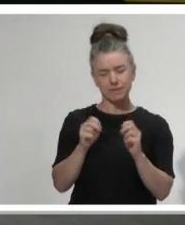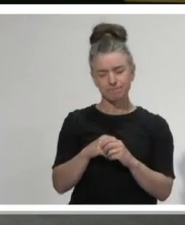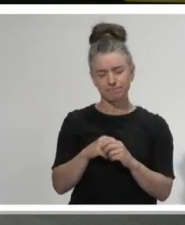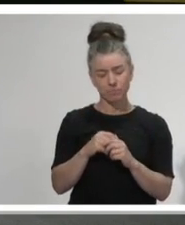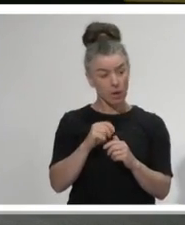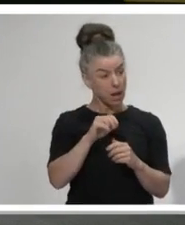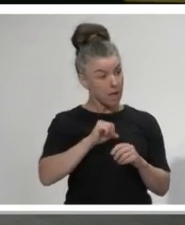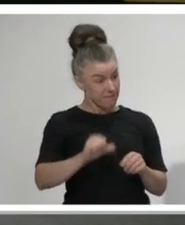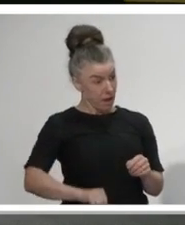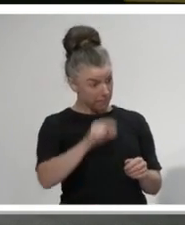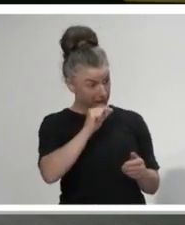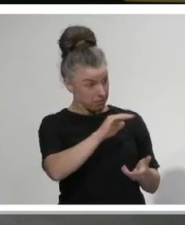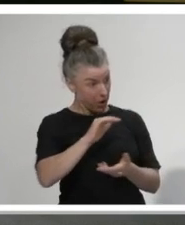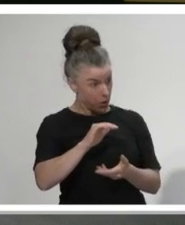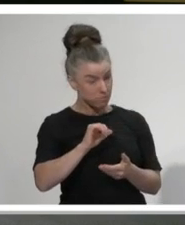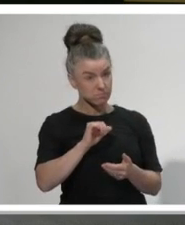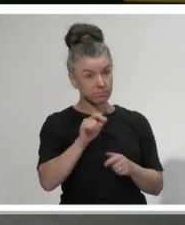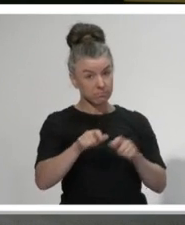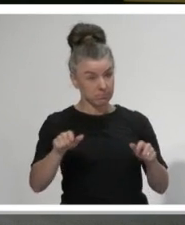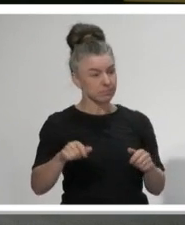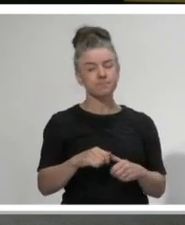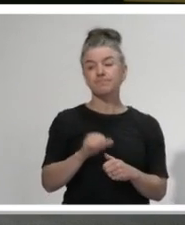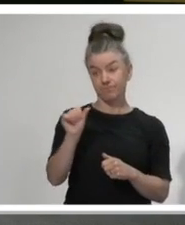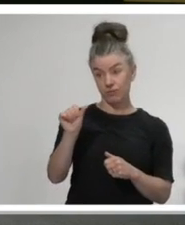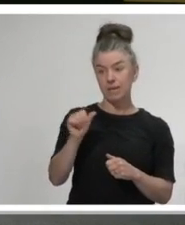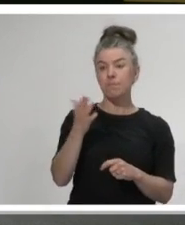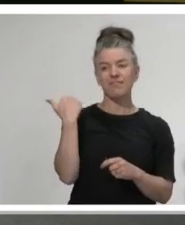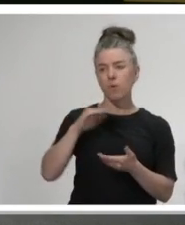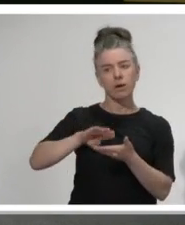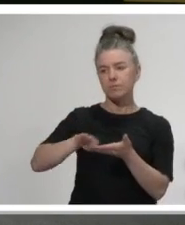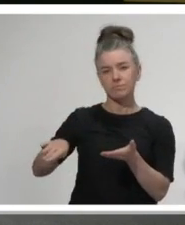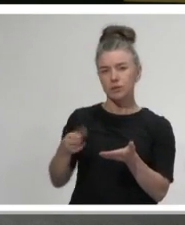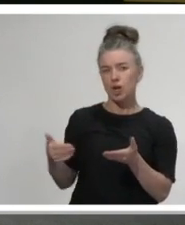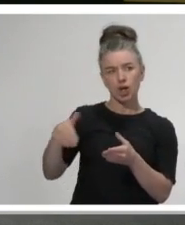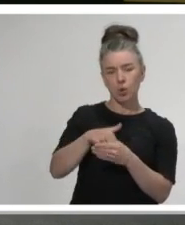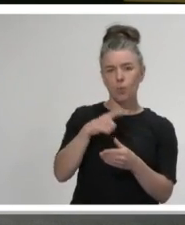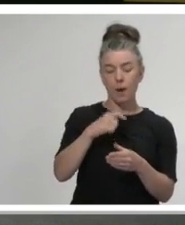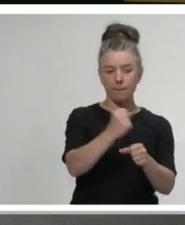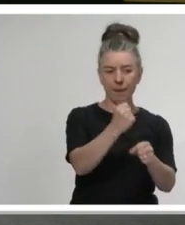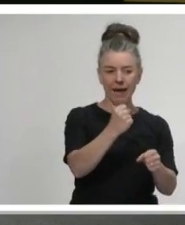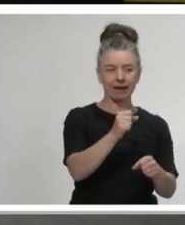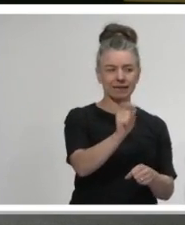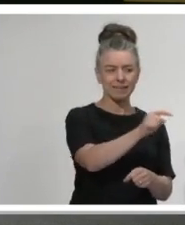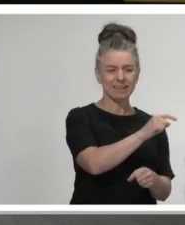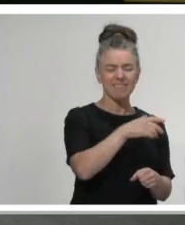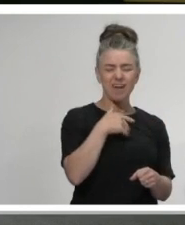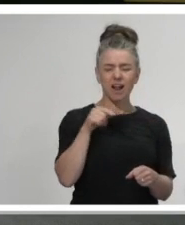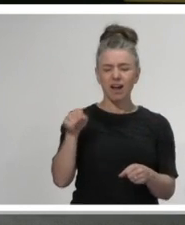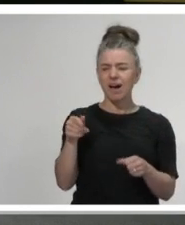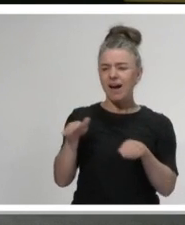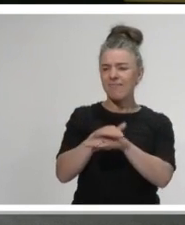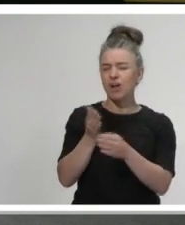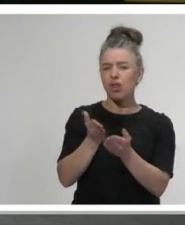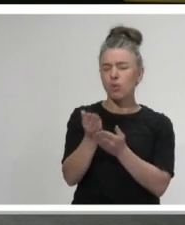that we made. And initially they were taken out of the scheme because it was felt by the banks and ourselves that they were dealt with through